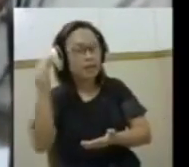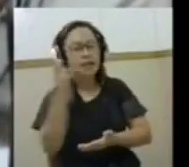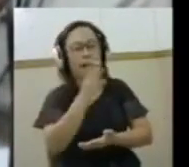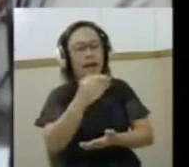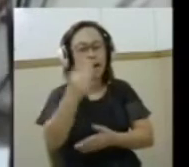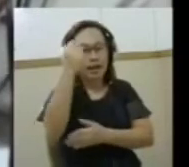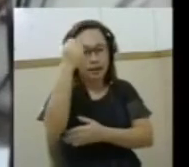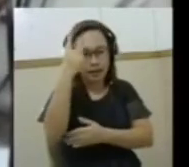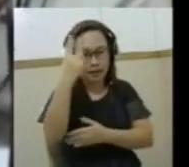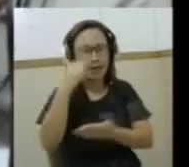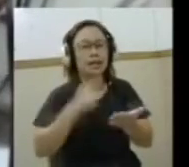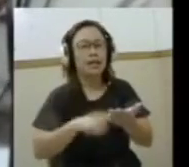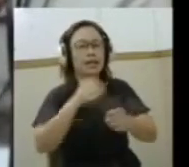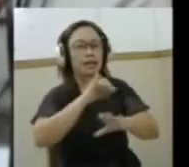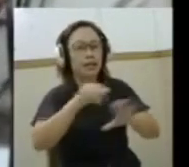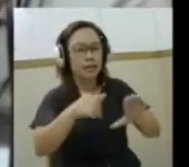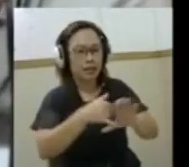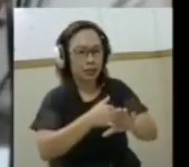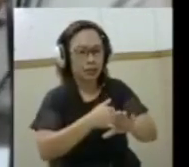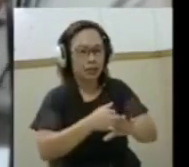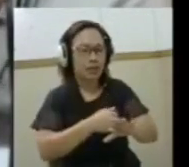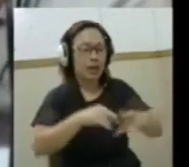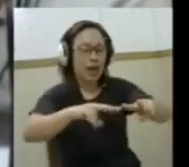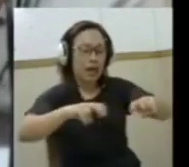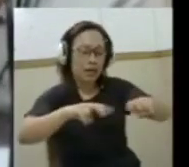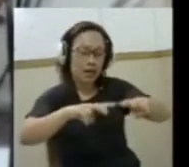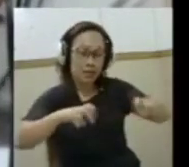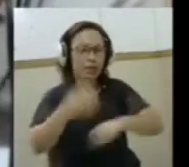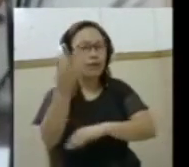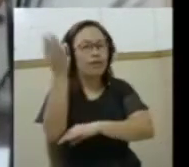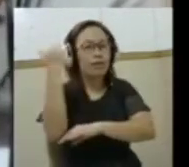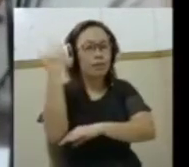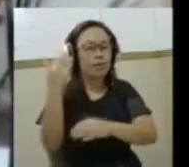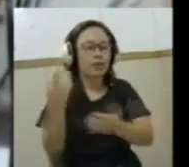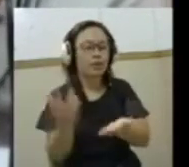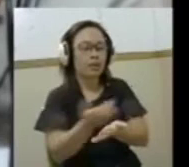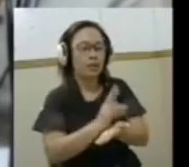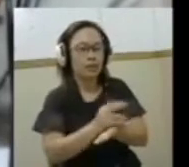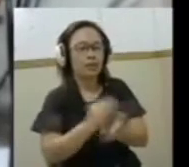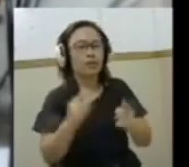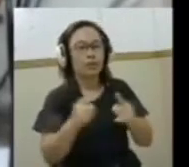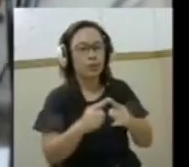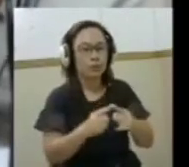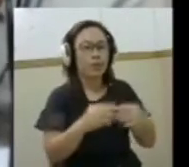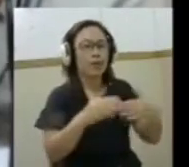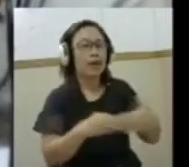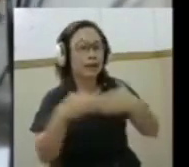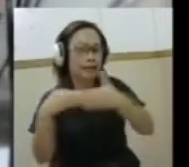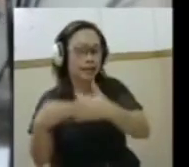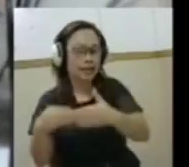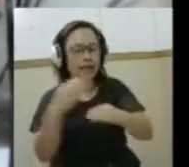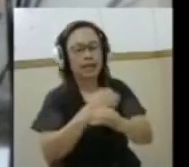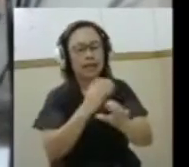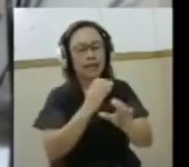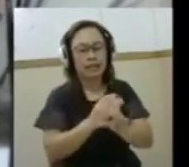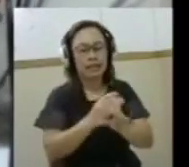understanding. This could include synthesis and analysis of previous research to the extent that it leads to a new and creative